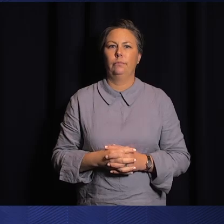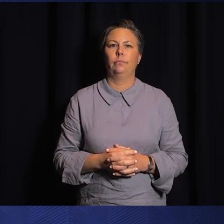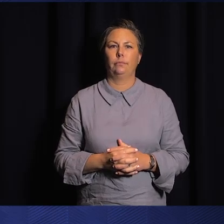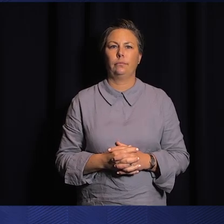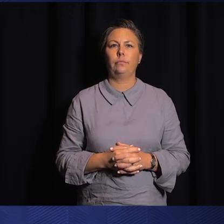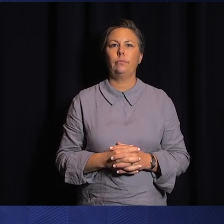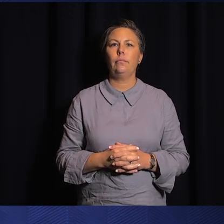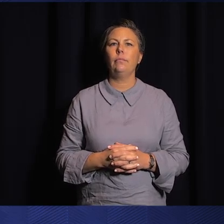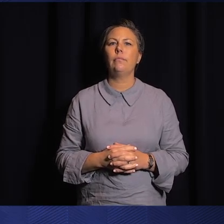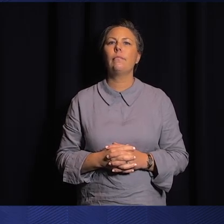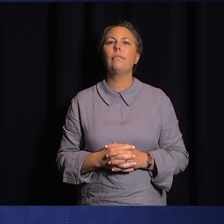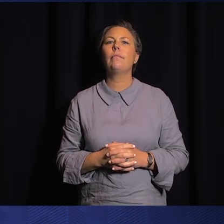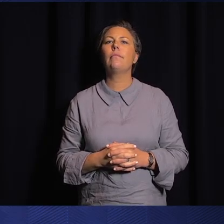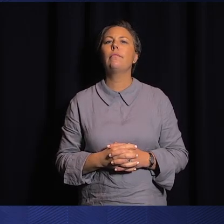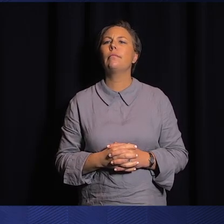The floor is yours, Eslene.